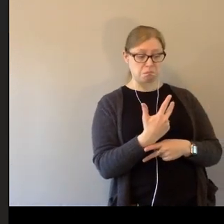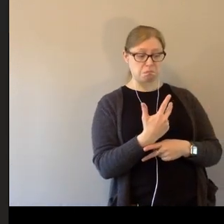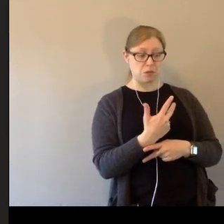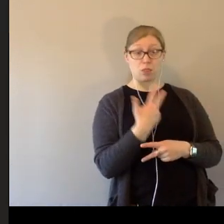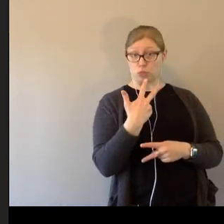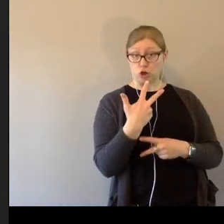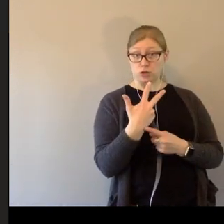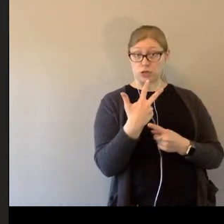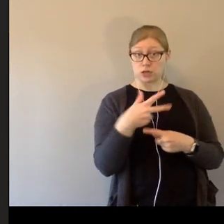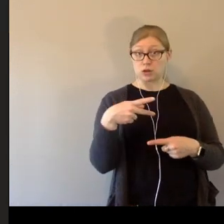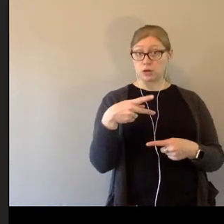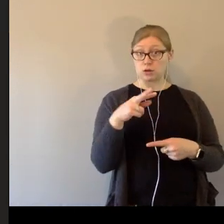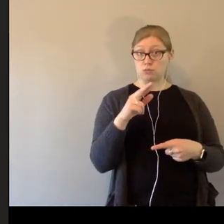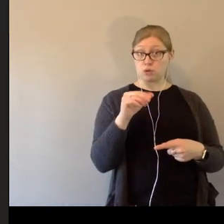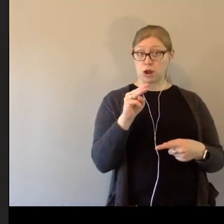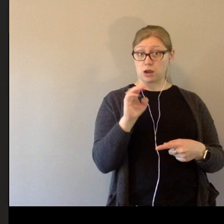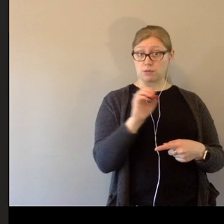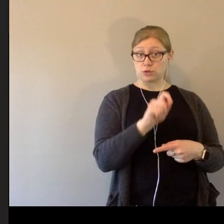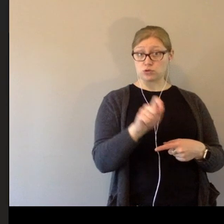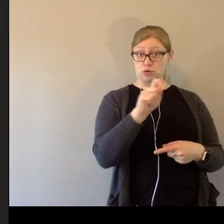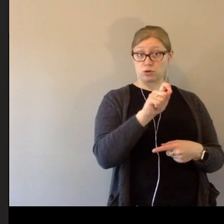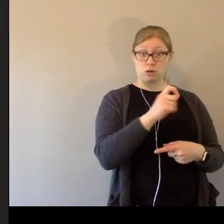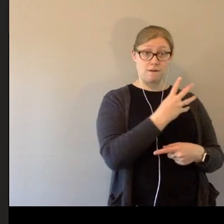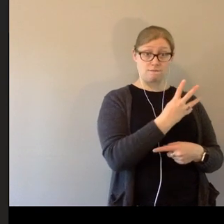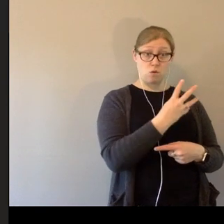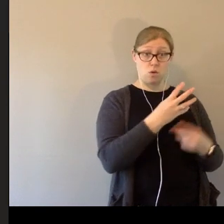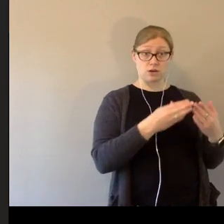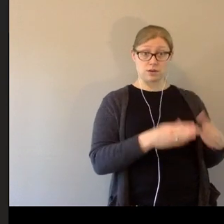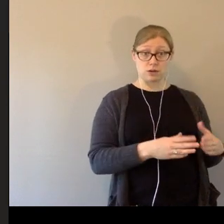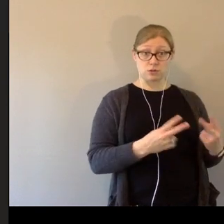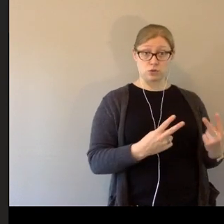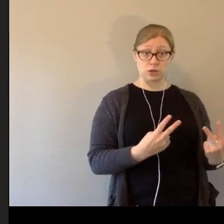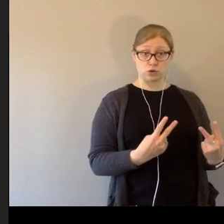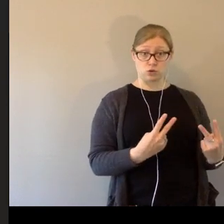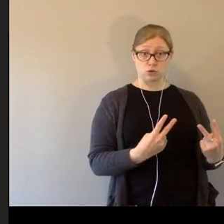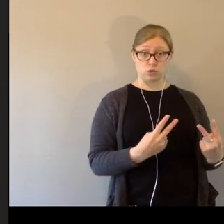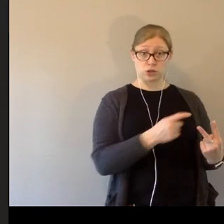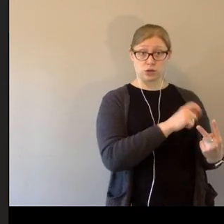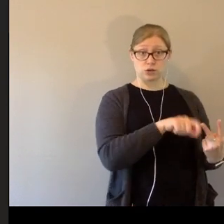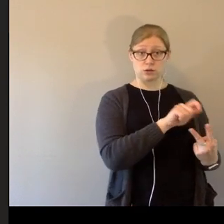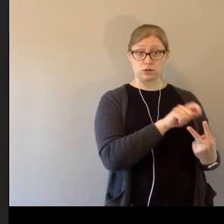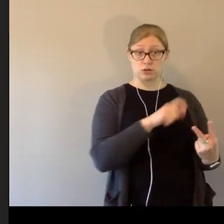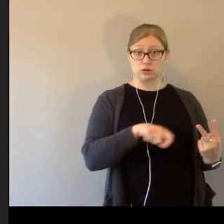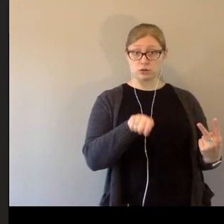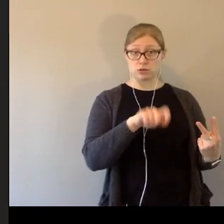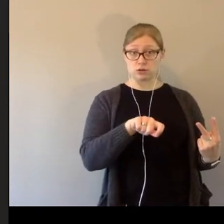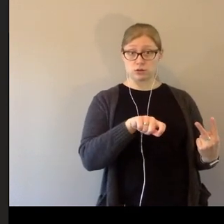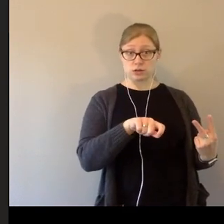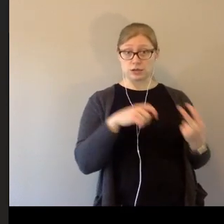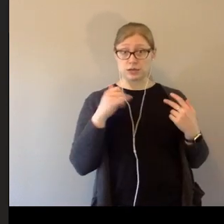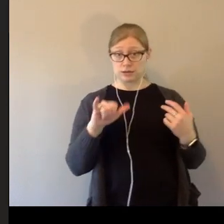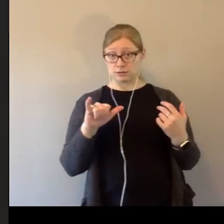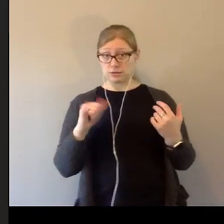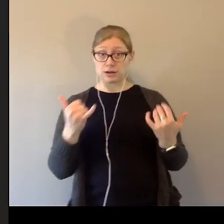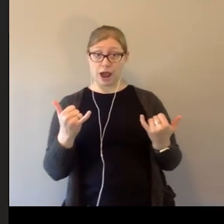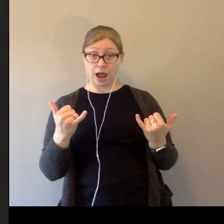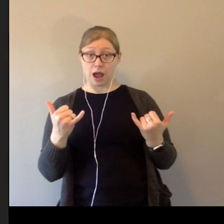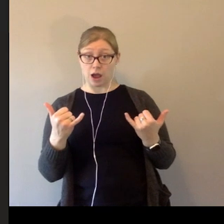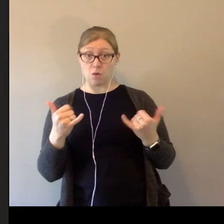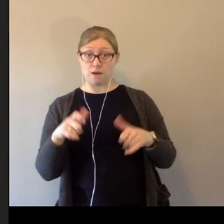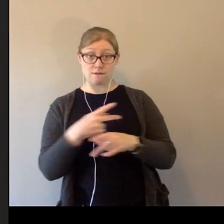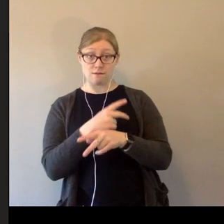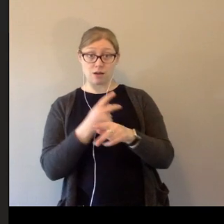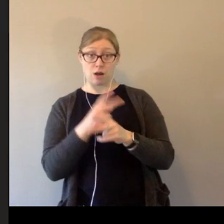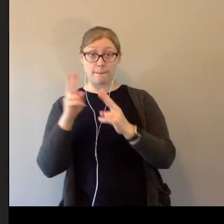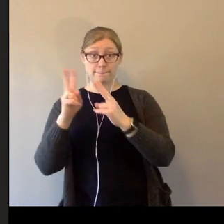is a prime, and 4 is going to be 2 and 2. And then now what I have to do is identify pairs. So I have a pair of